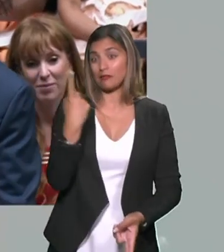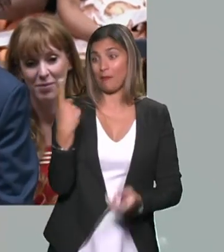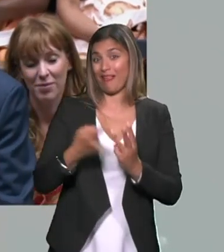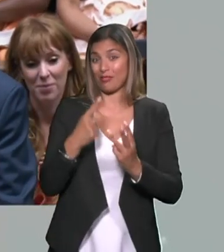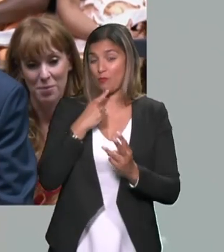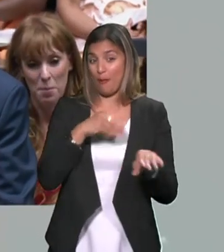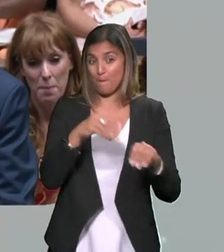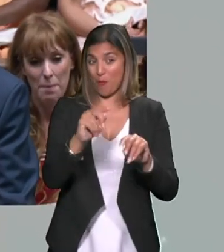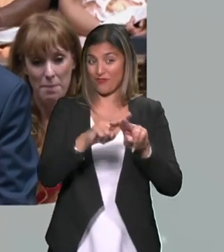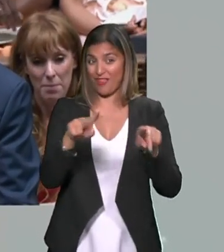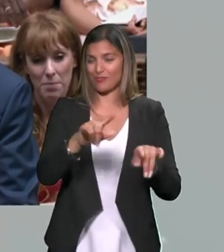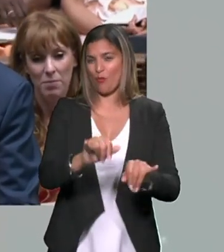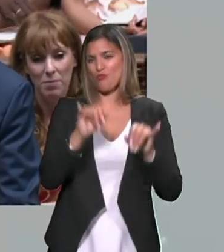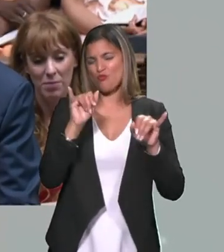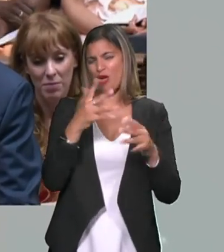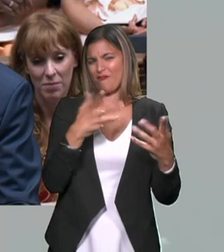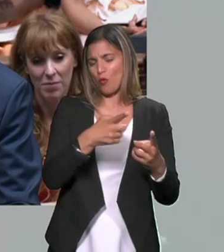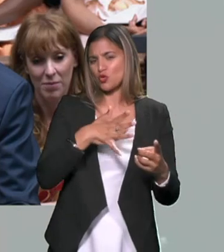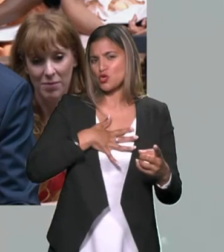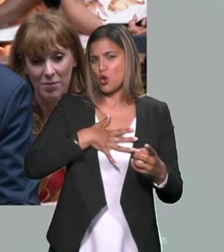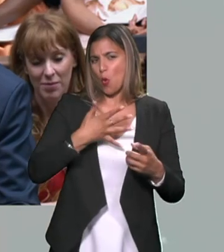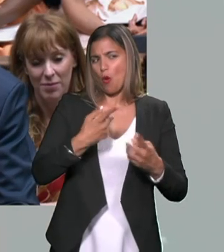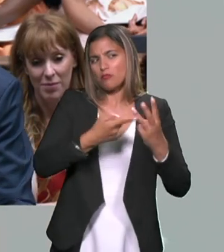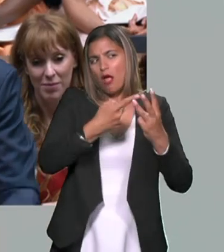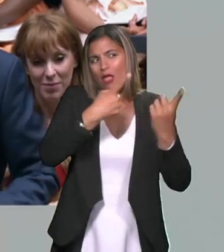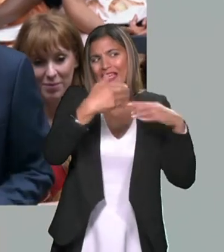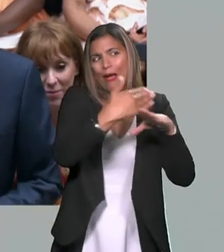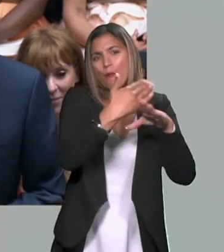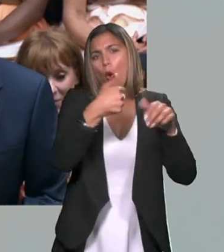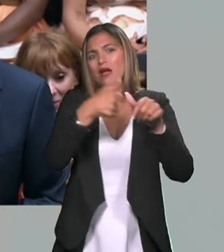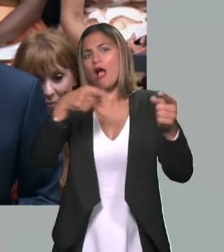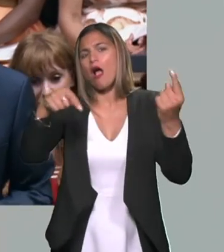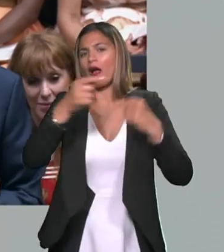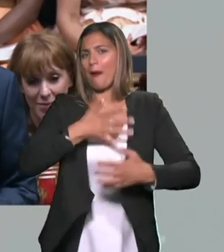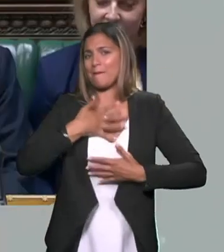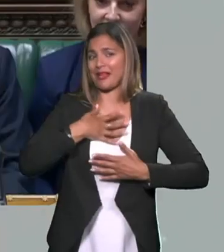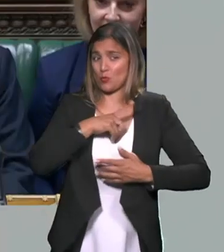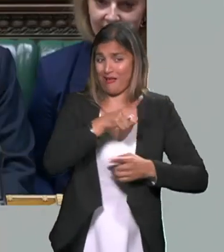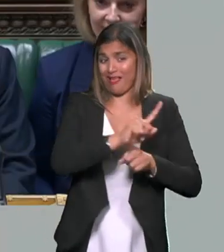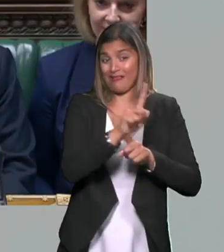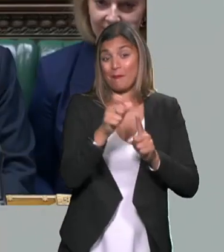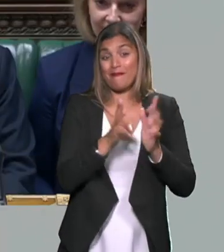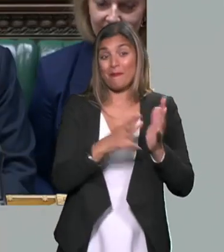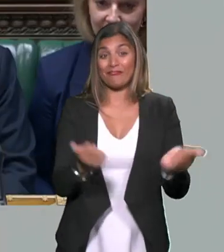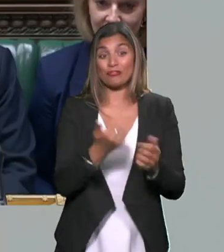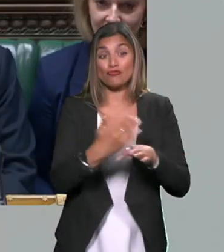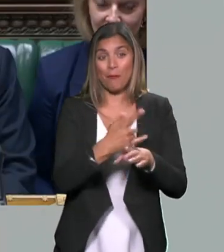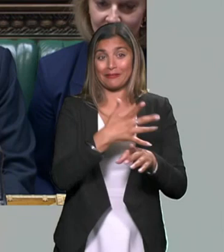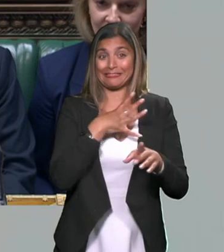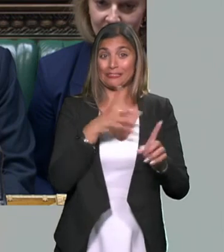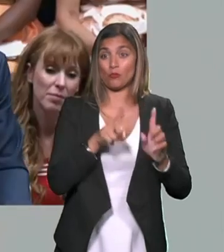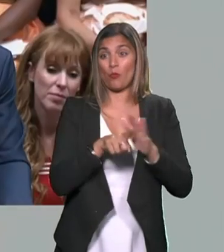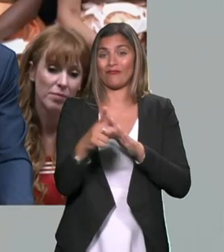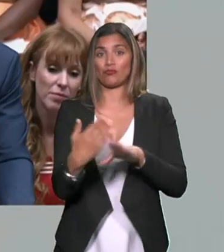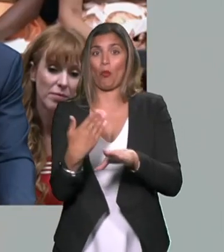not surprised he's careful not to upset any future employers. So here's an even simpler one. Does